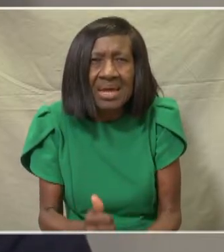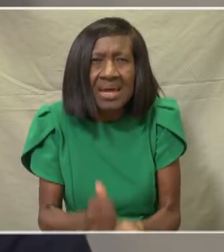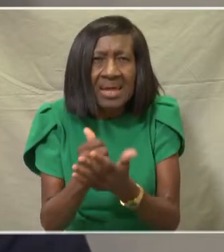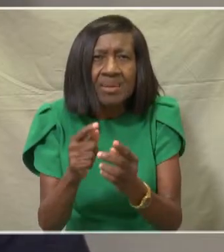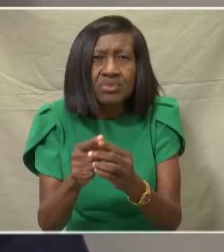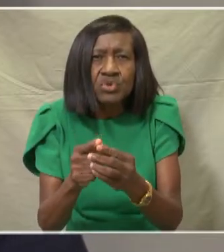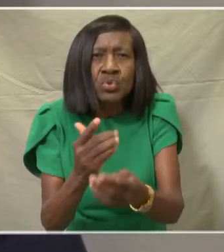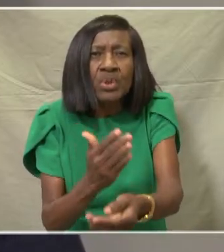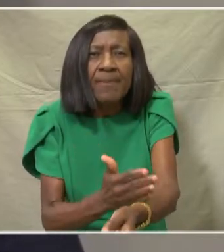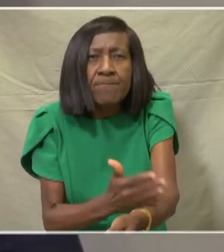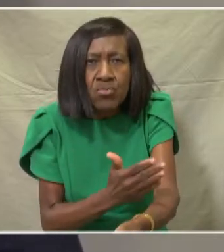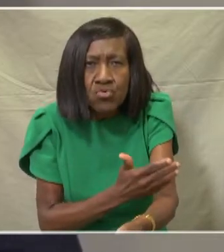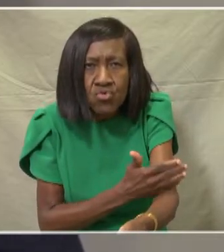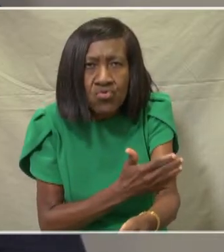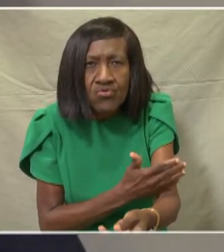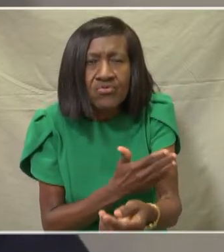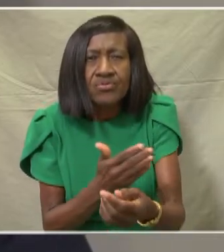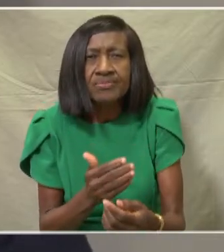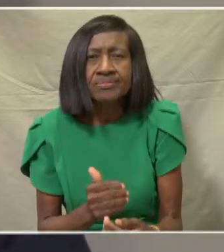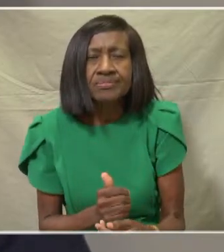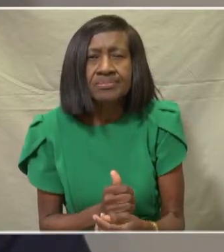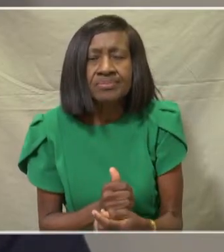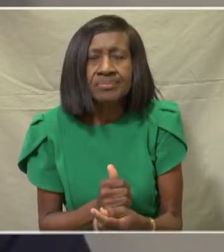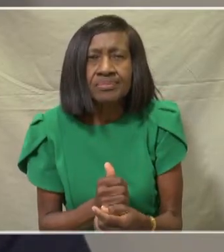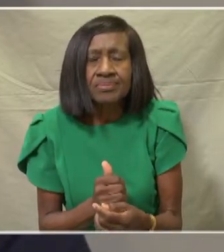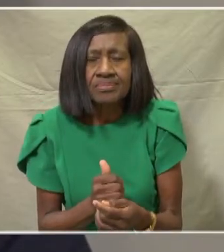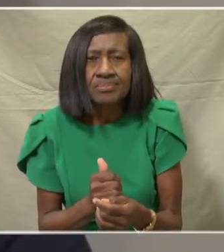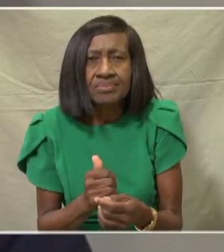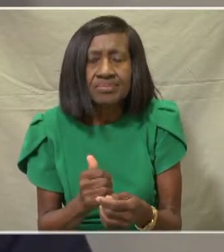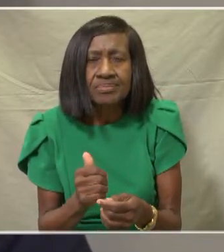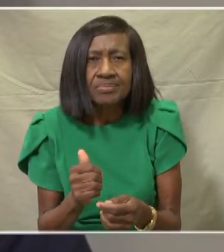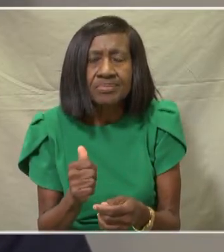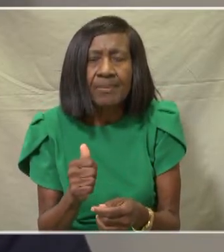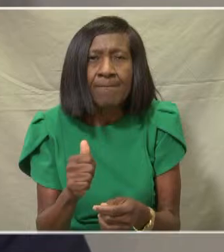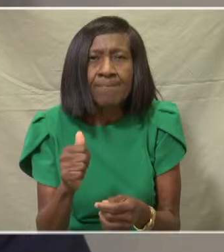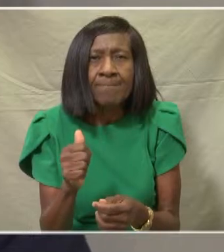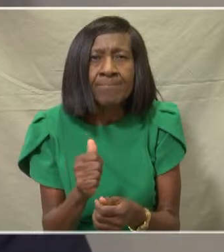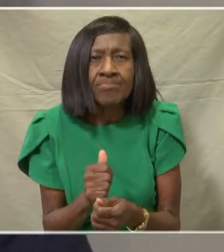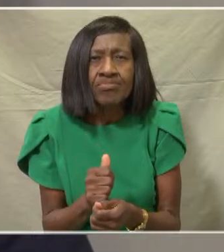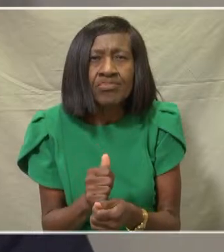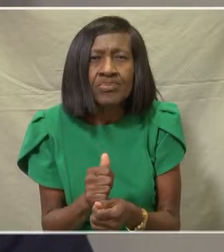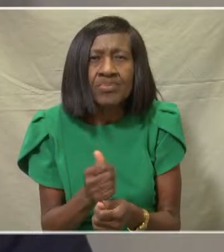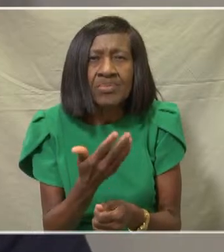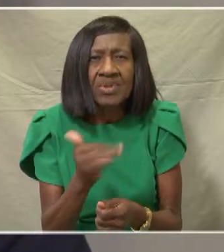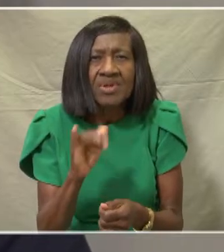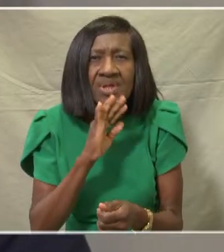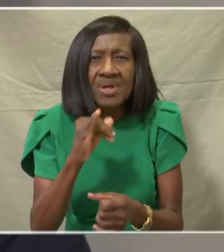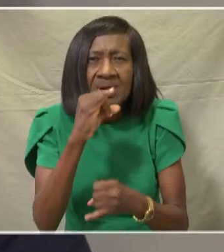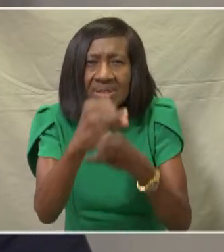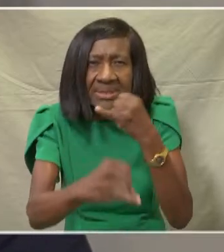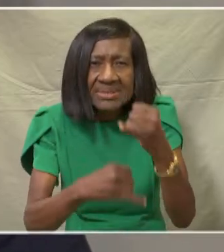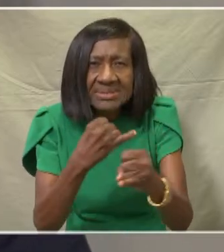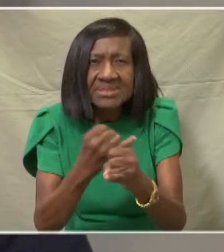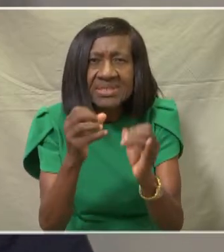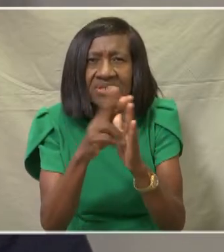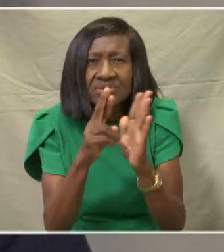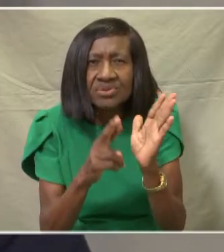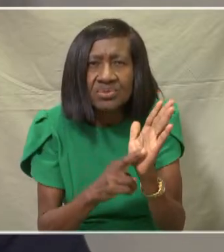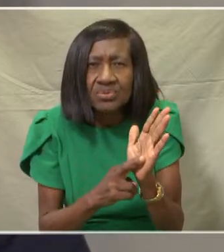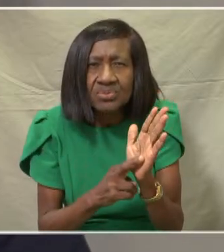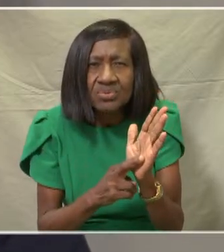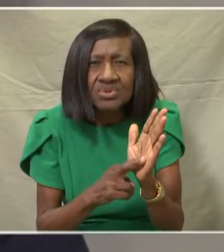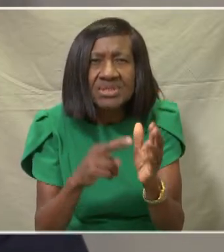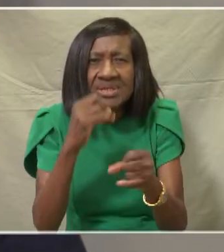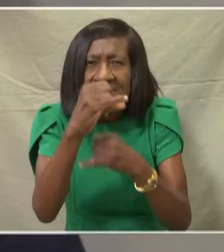process. That's something that is undertaken across the CPA. There are international standards that we look at and international